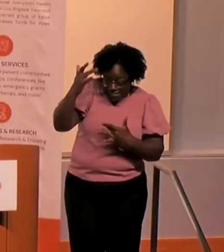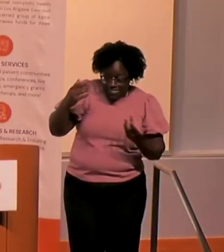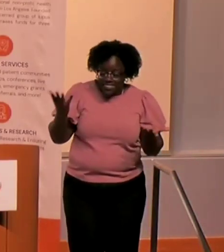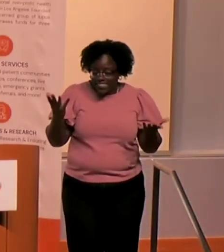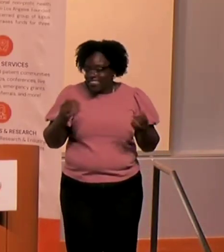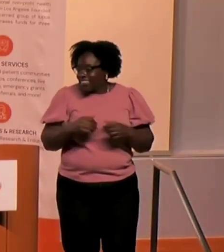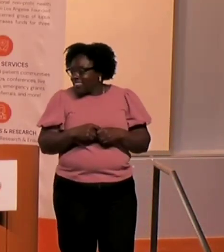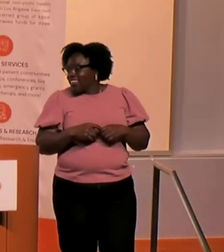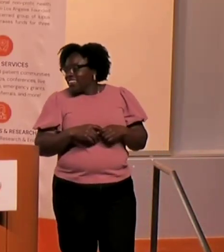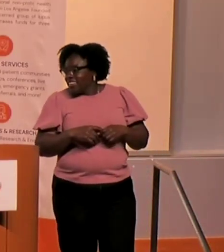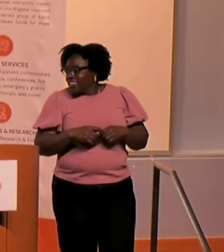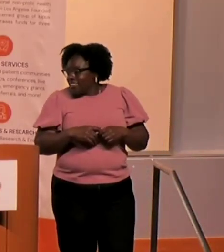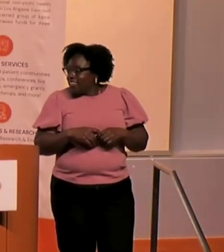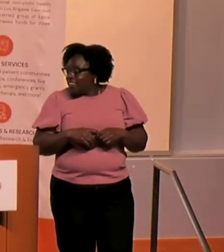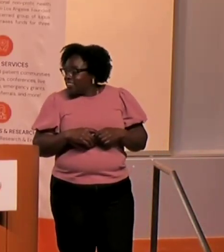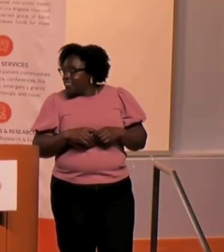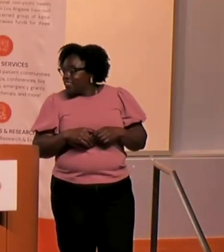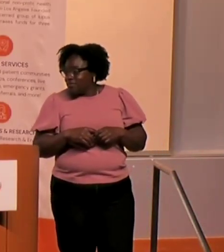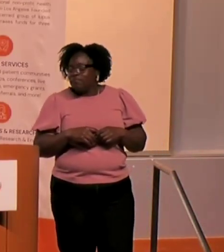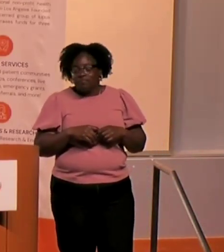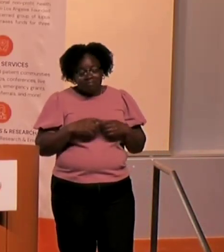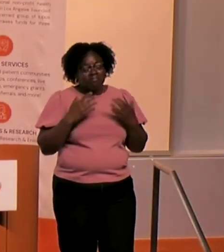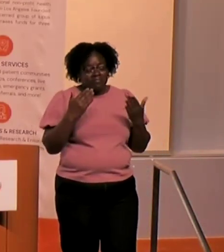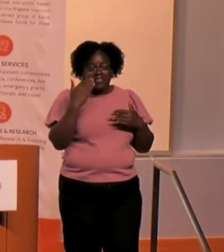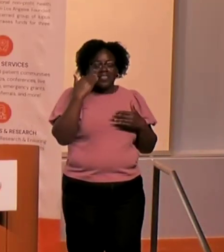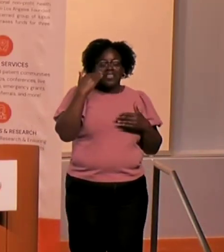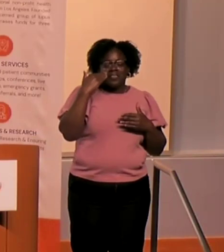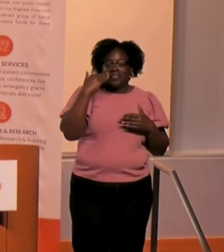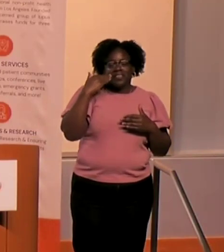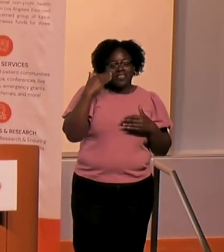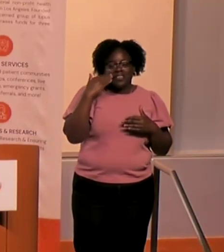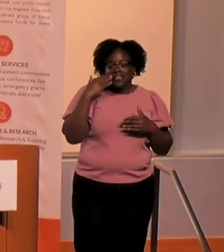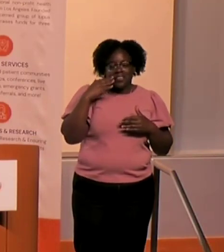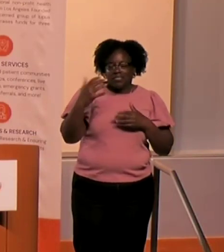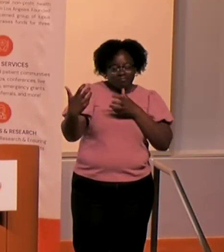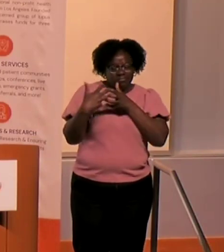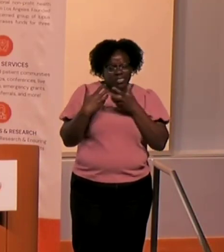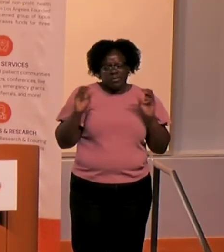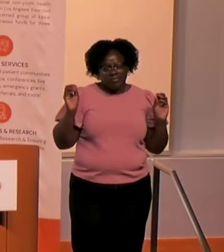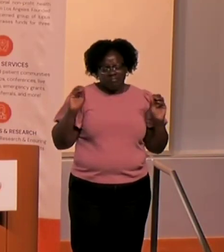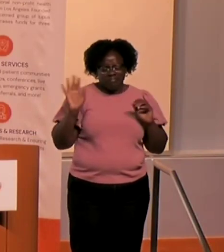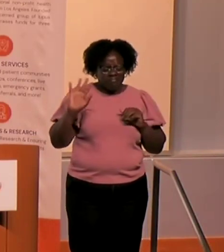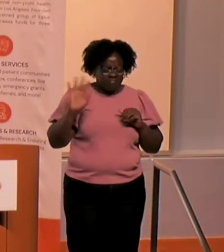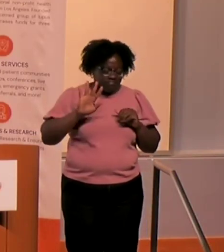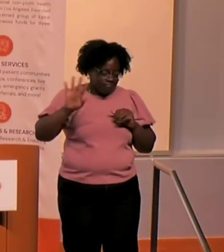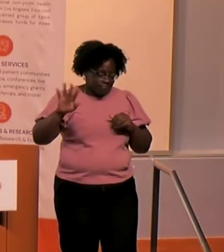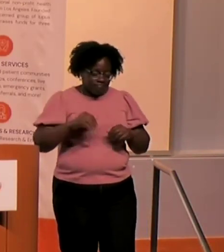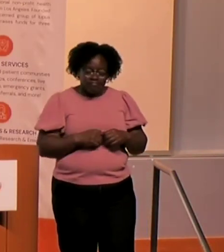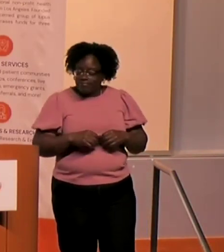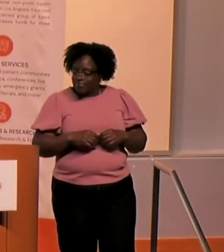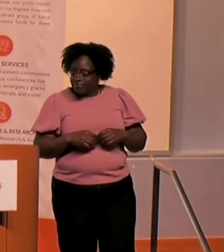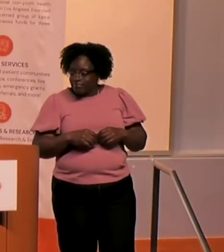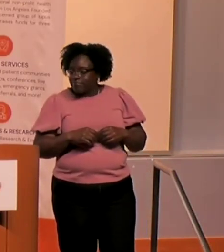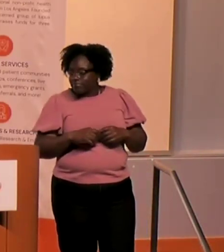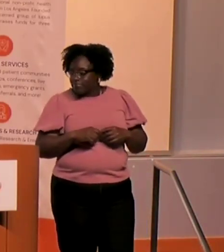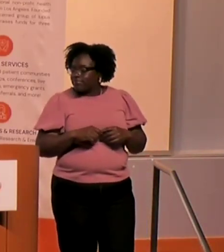So, Wow. yeah. And so, yeah, I knew then it was like, yeah, this is definitely not the match for me. And, Yeah. you know, he was out